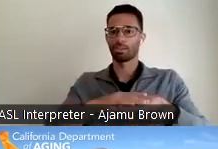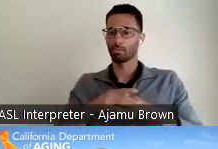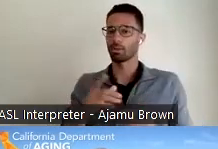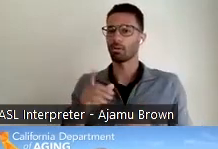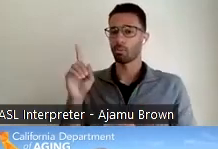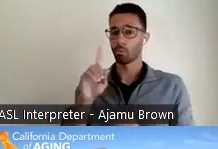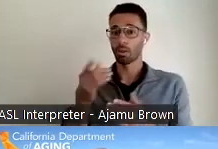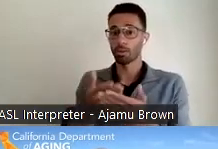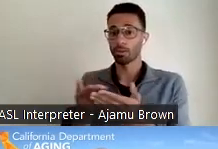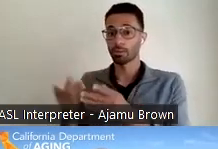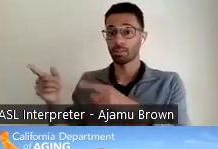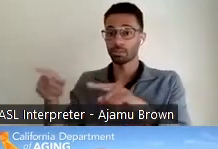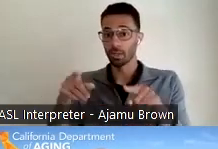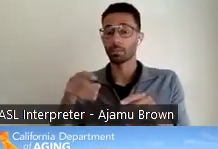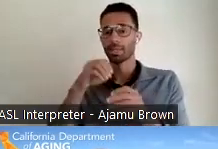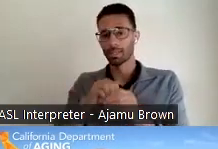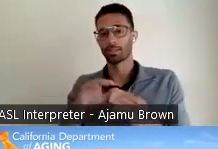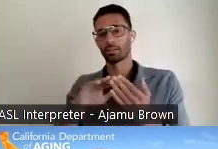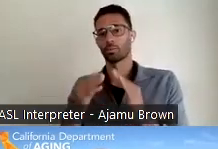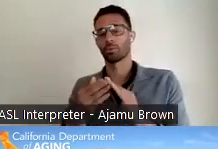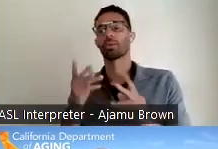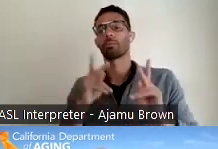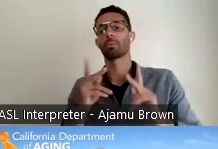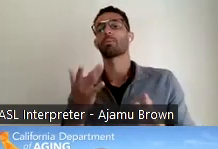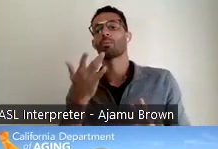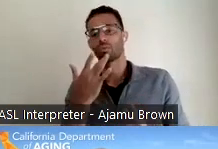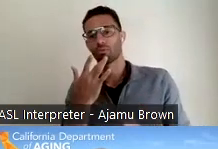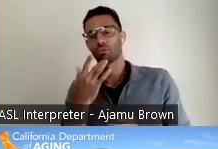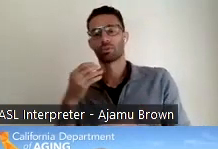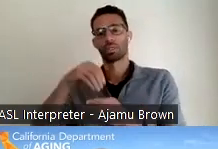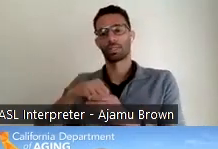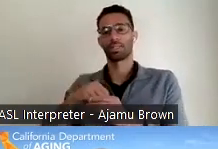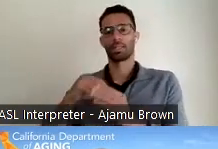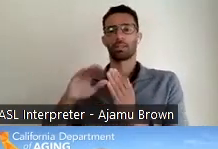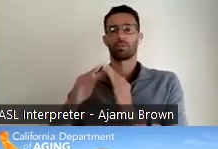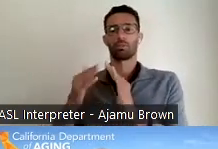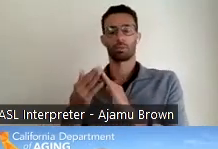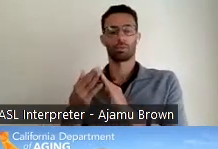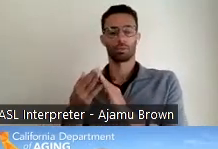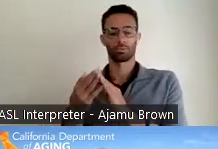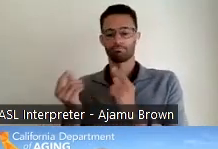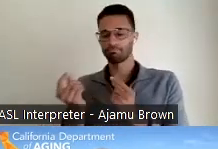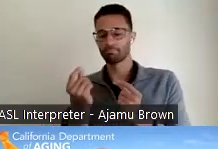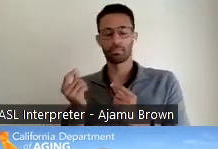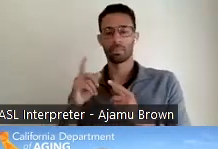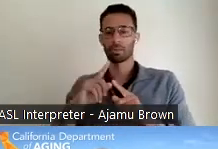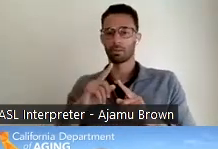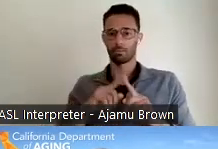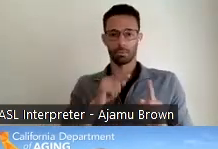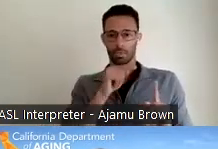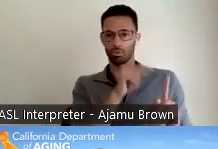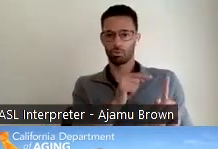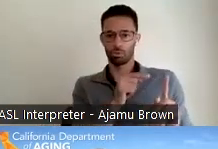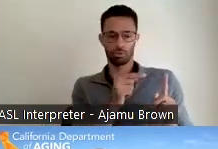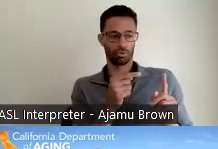where people prefer to be is in the community. And you guys are all sharing information about how to get your next lab work,